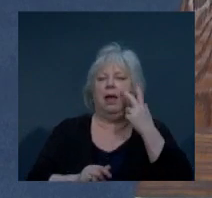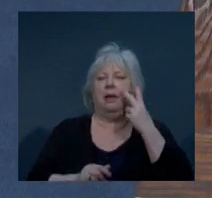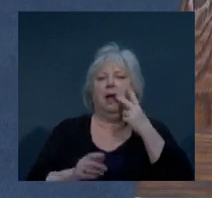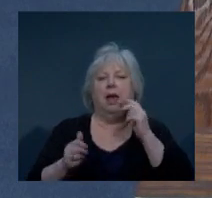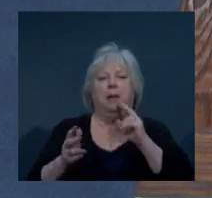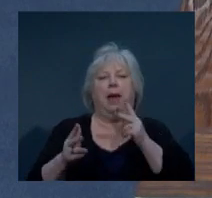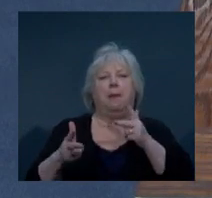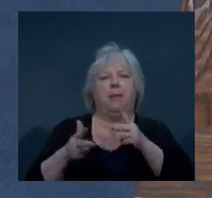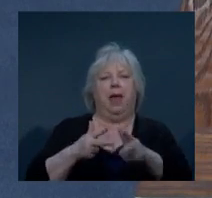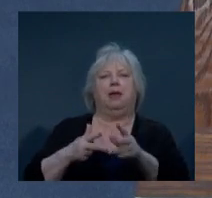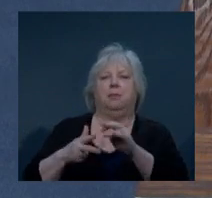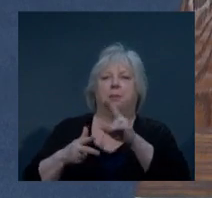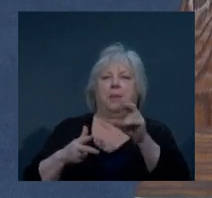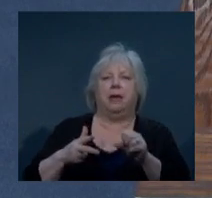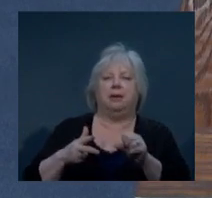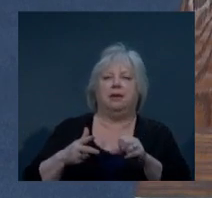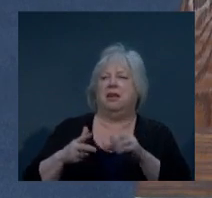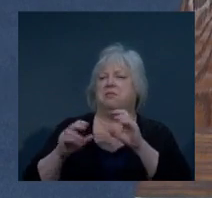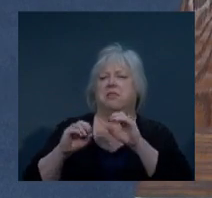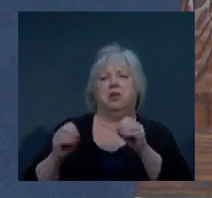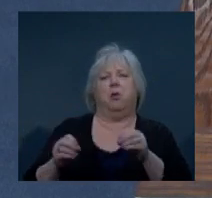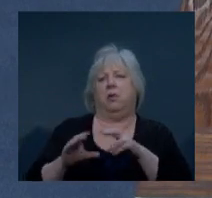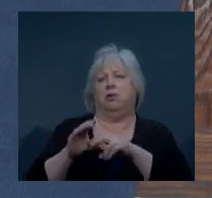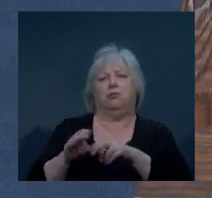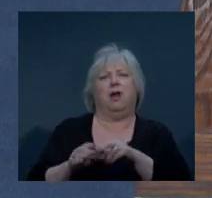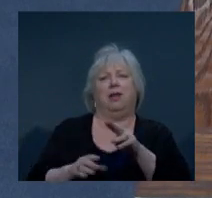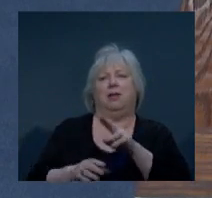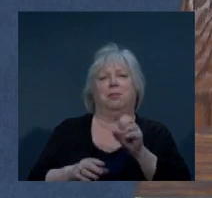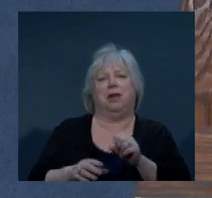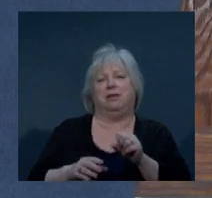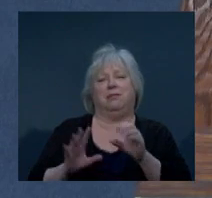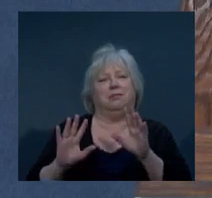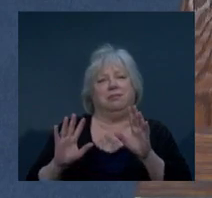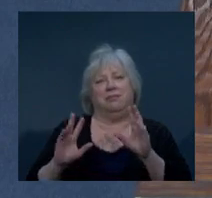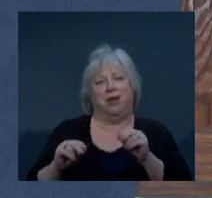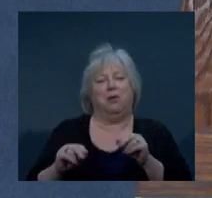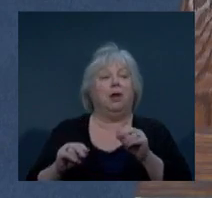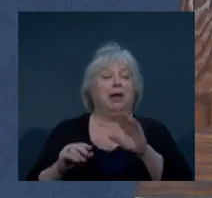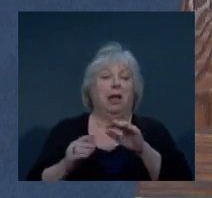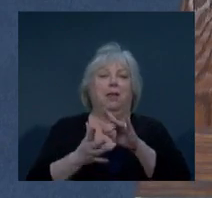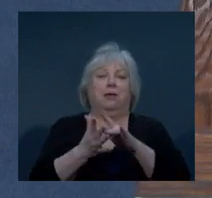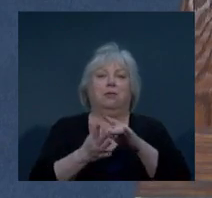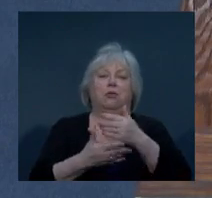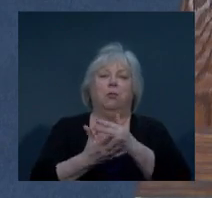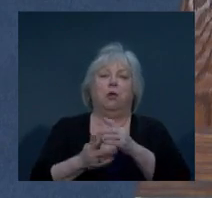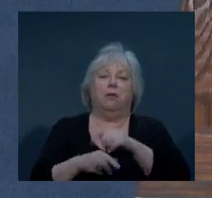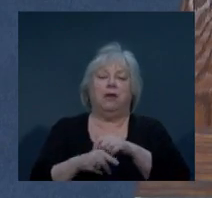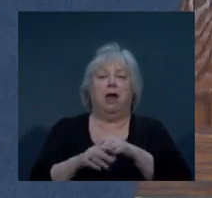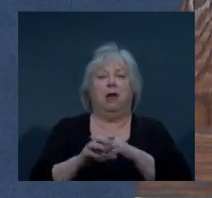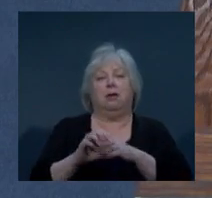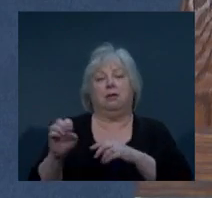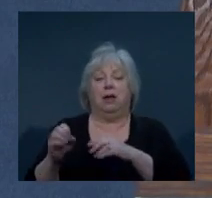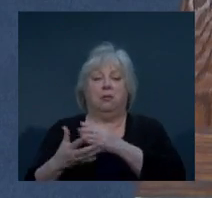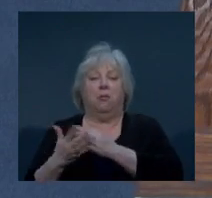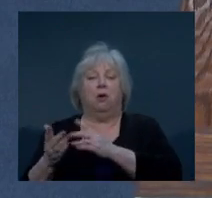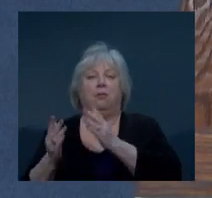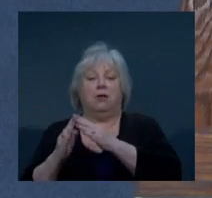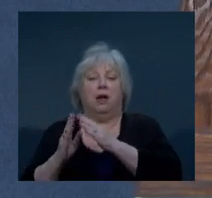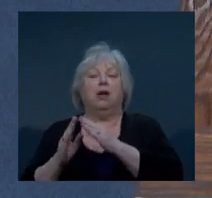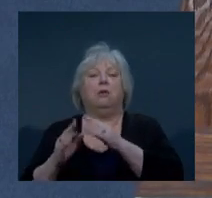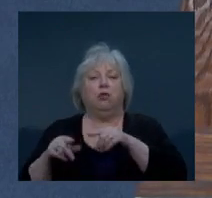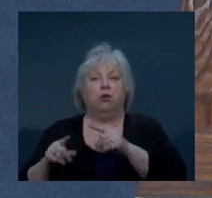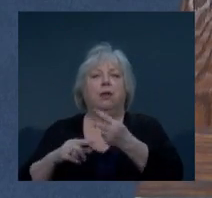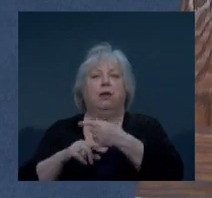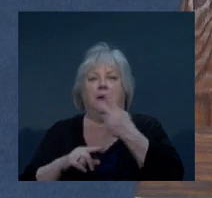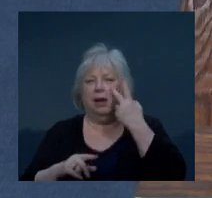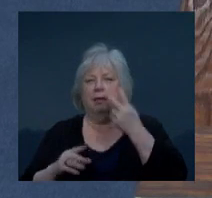down here from West Little Rock today. Nobody's on the bus. Now, I've seen it in the central part of town and the east part of town during the day. I have